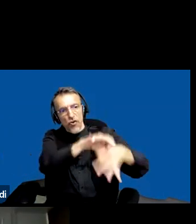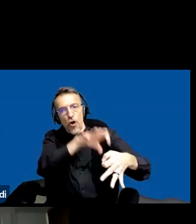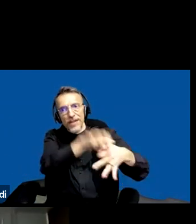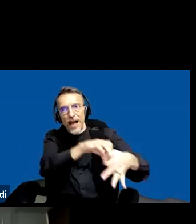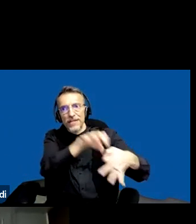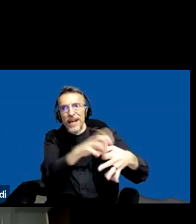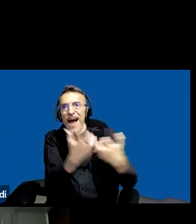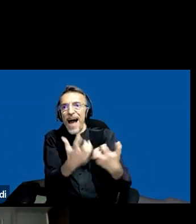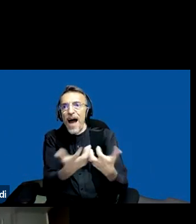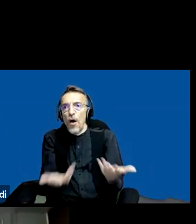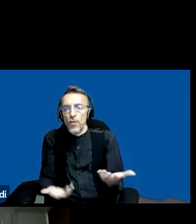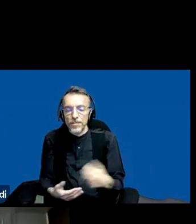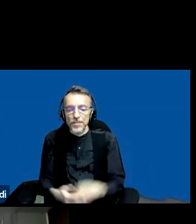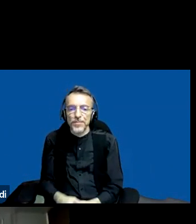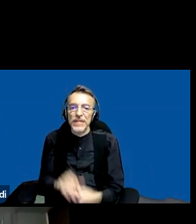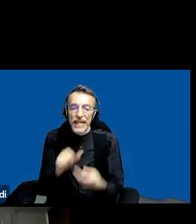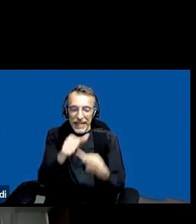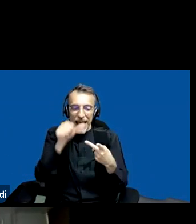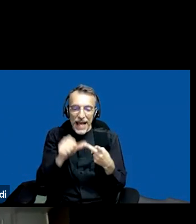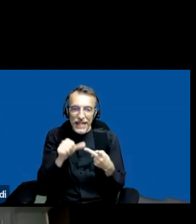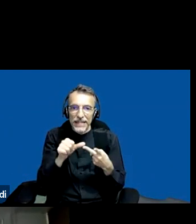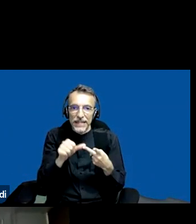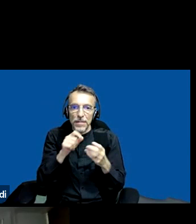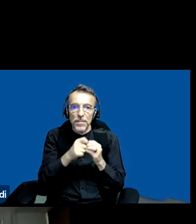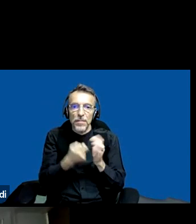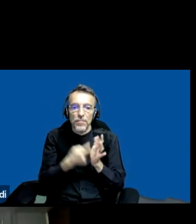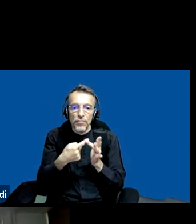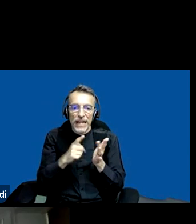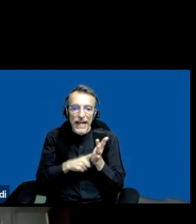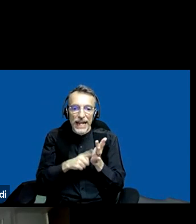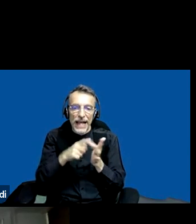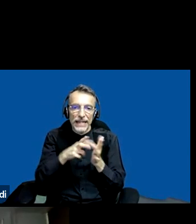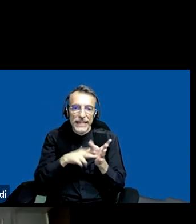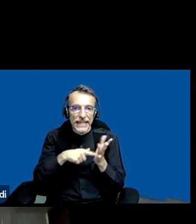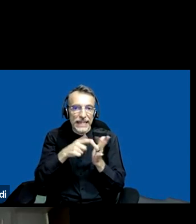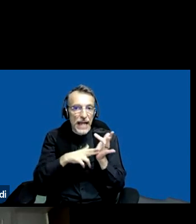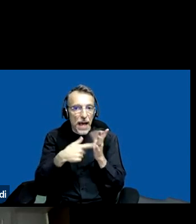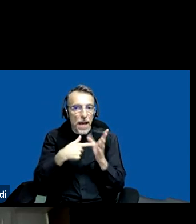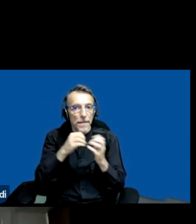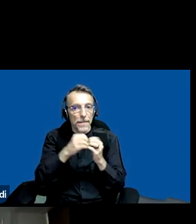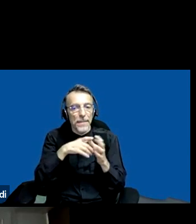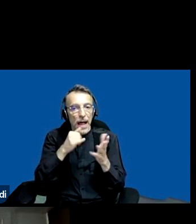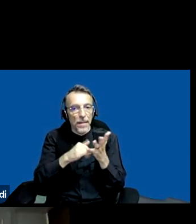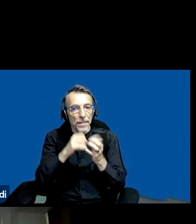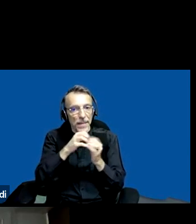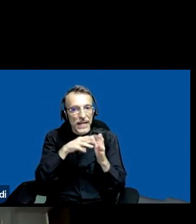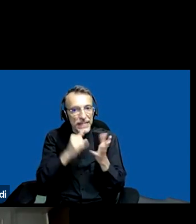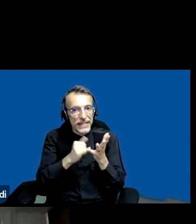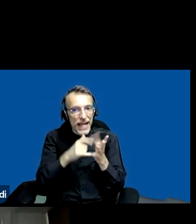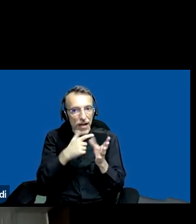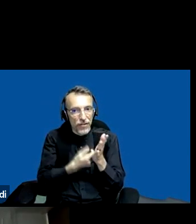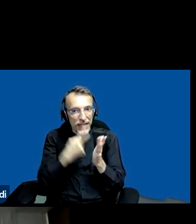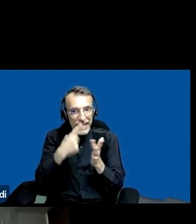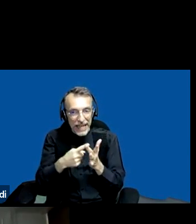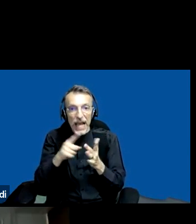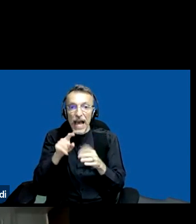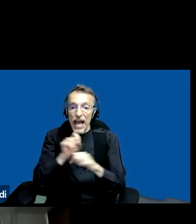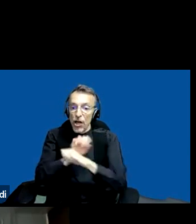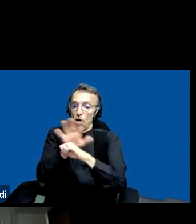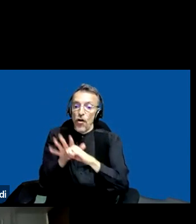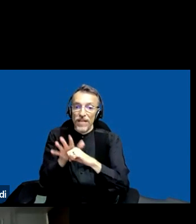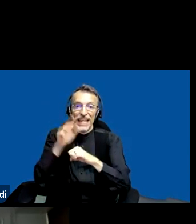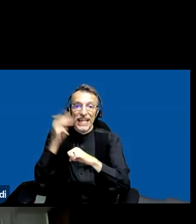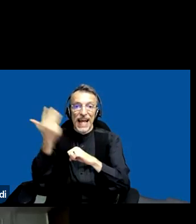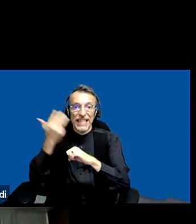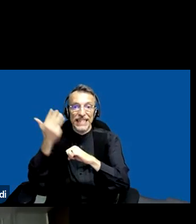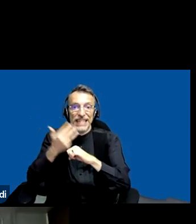The next question is from Priyantina Bevasari, who asks, now that the COVID-19 is affecting the global